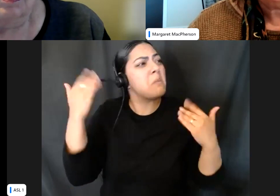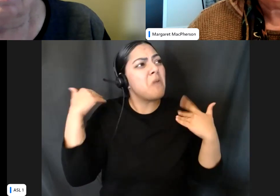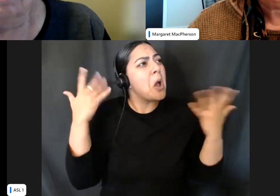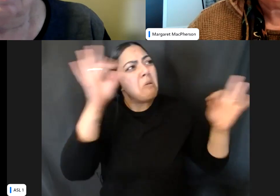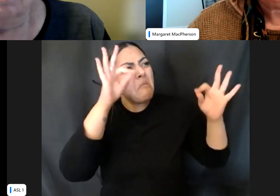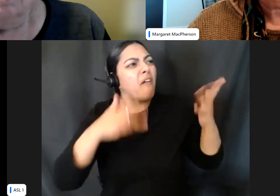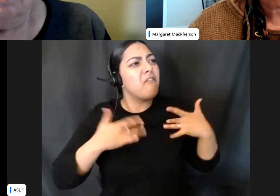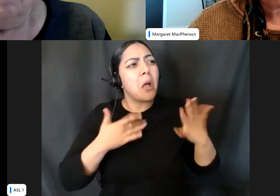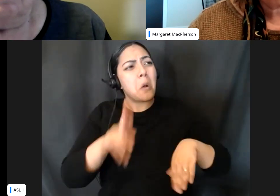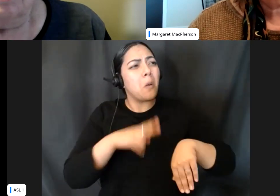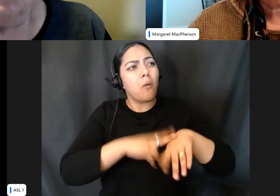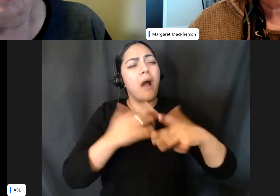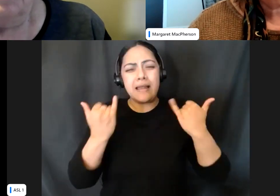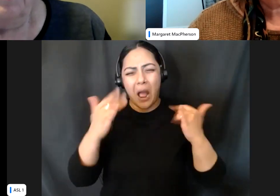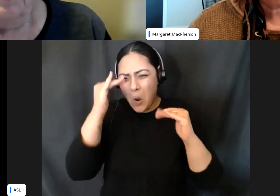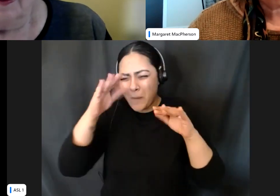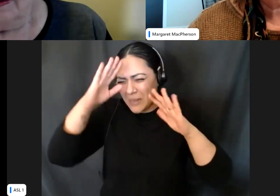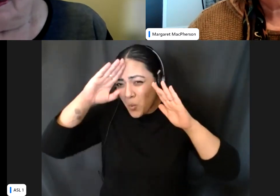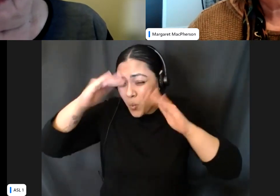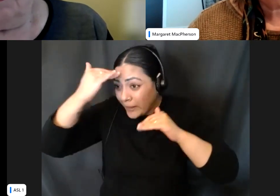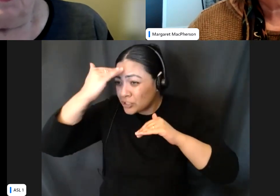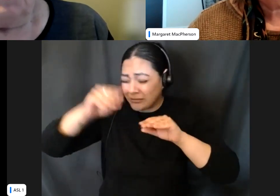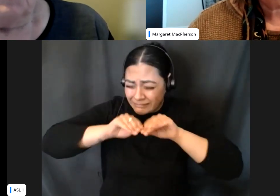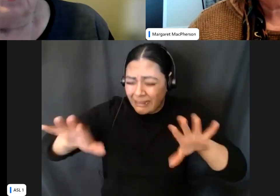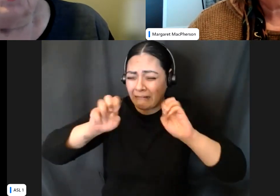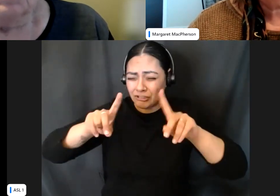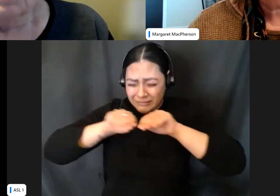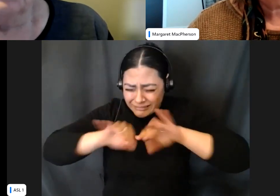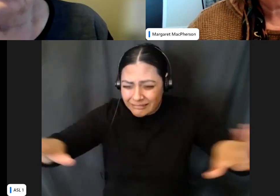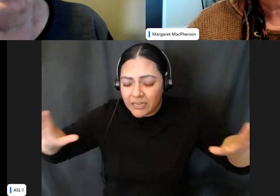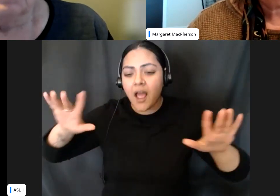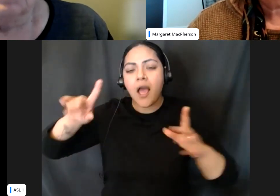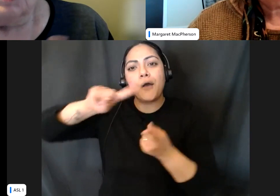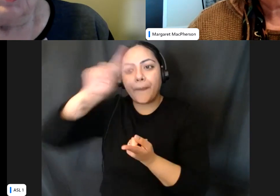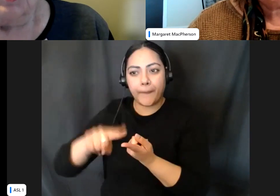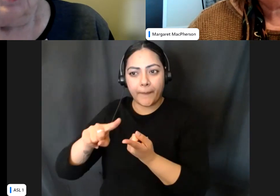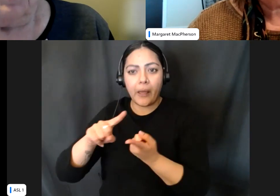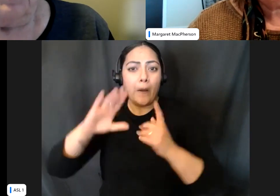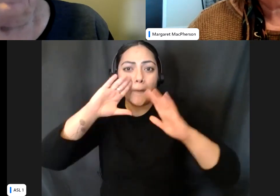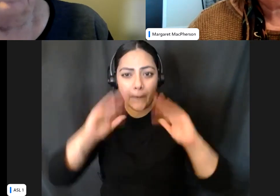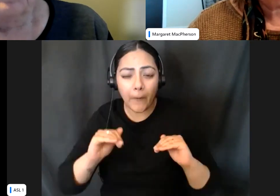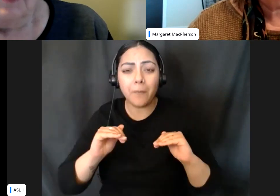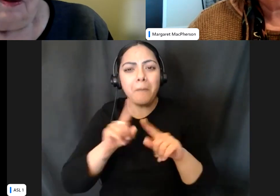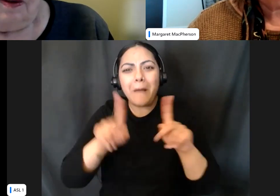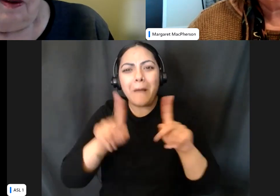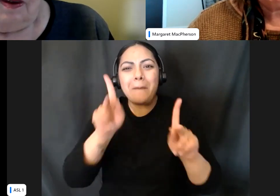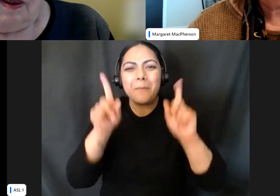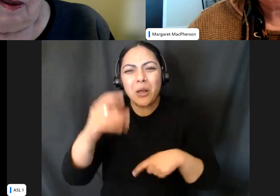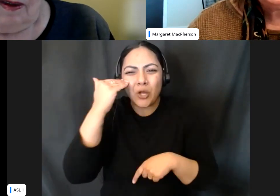that is okay. But people have to know what it looks like first, and that's our job.